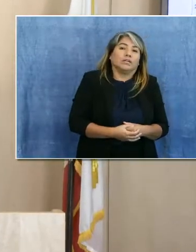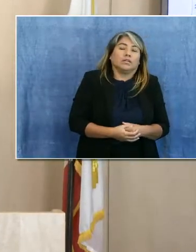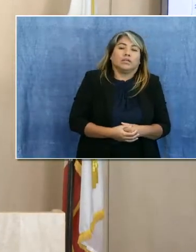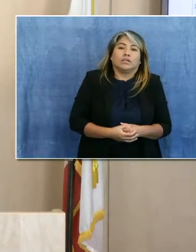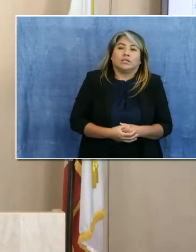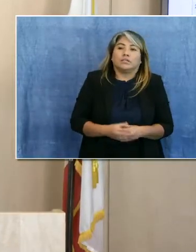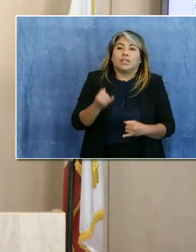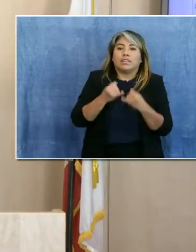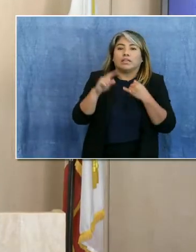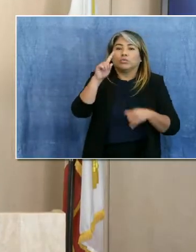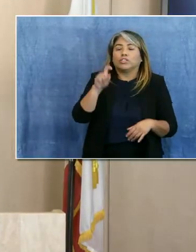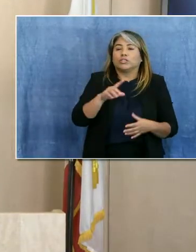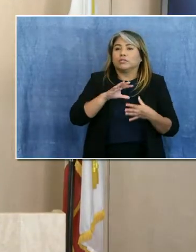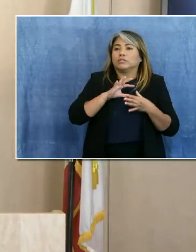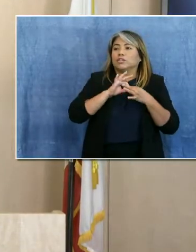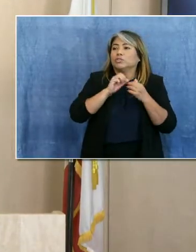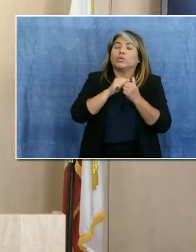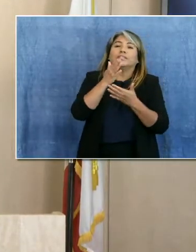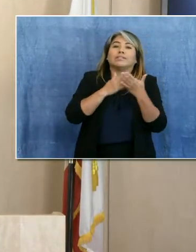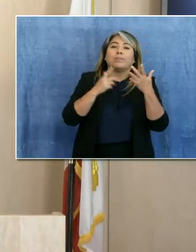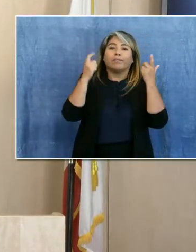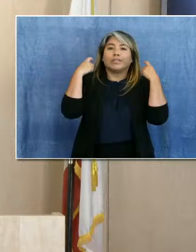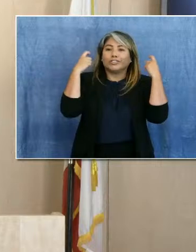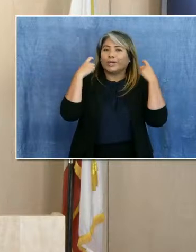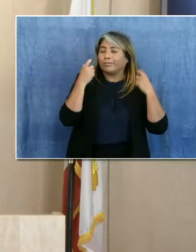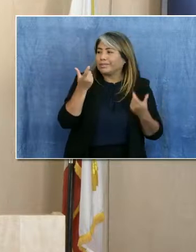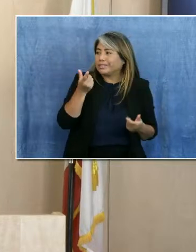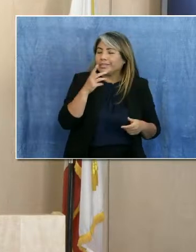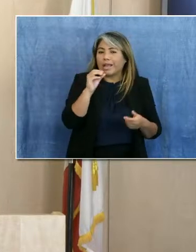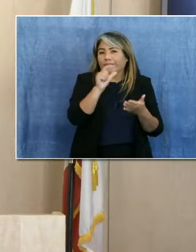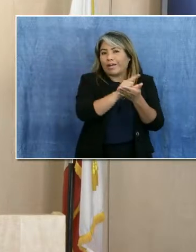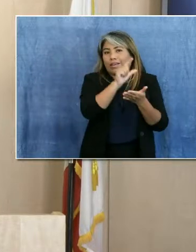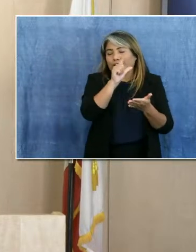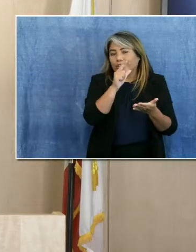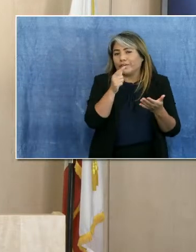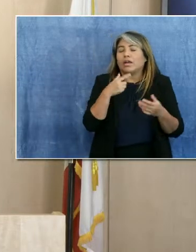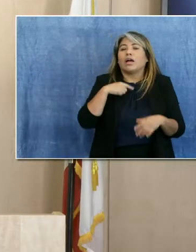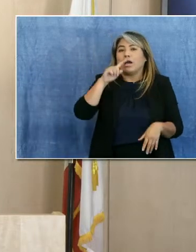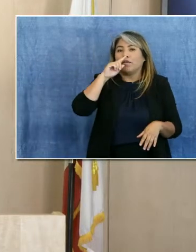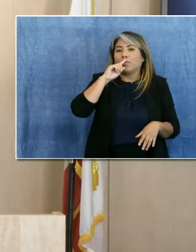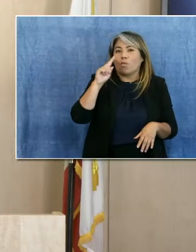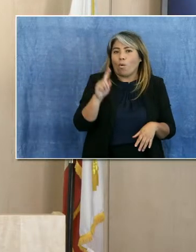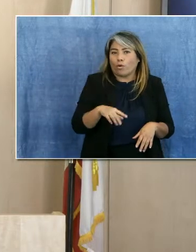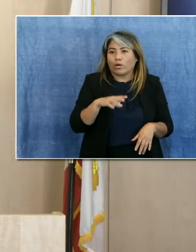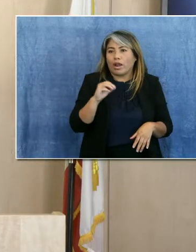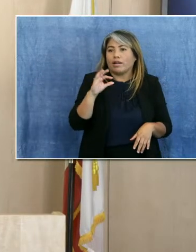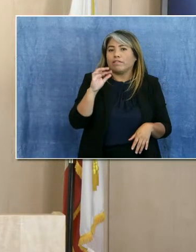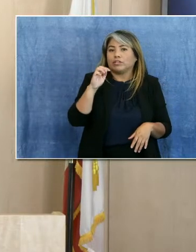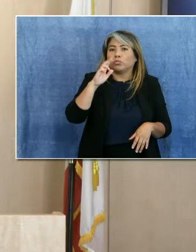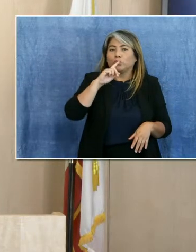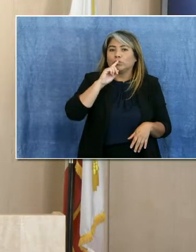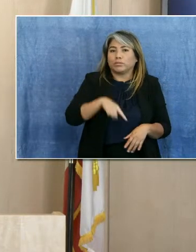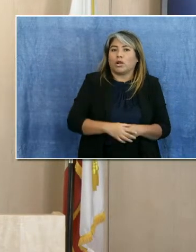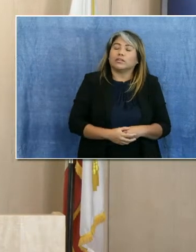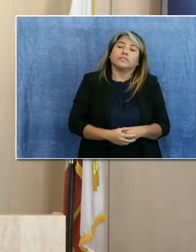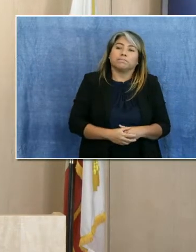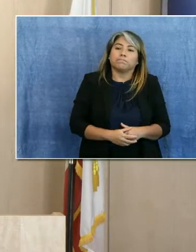This last question deals with some of the gyms that have been in violation of our public health orders, and Supervisor Fletcher is going to respond.